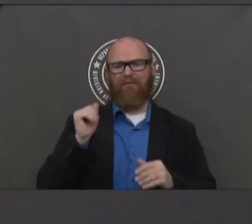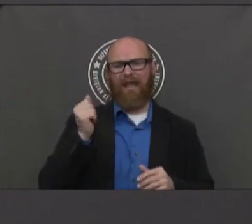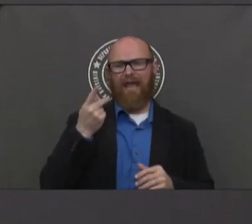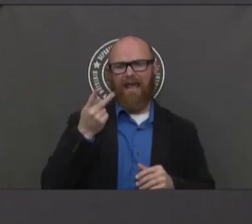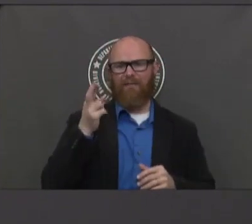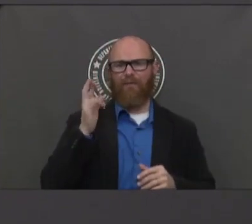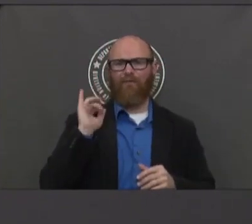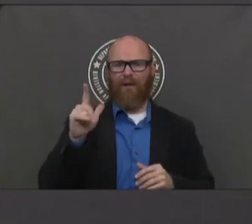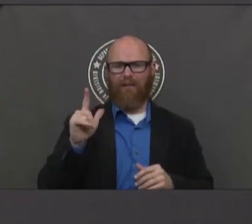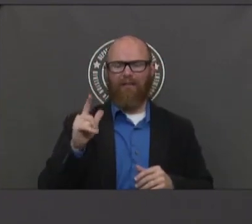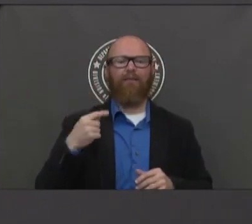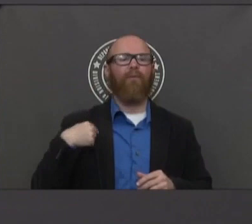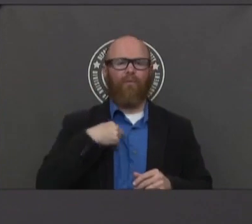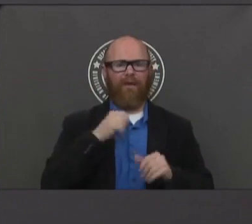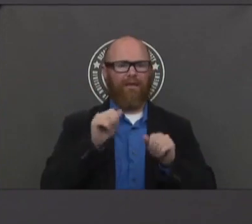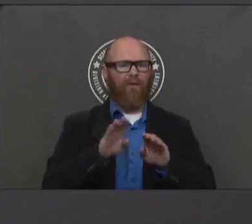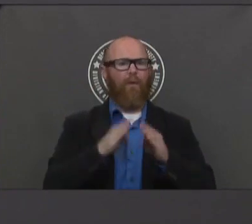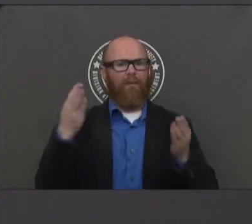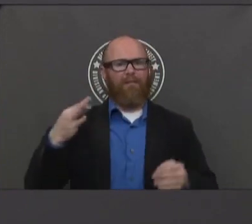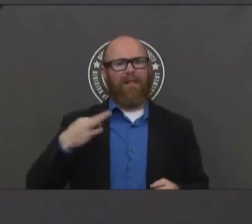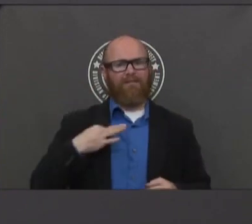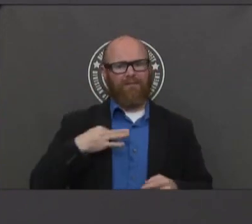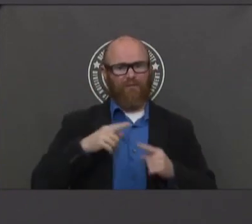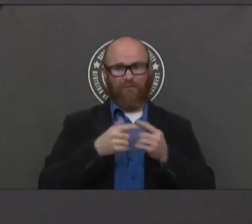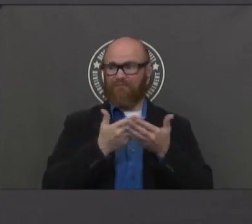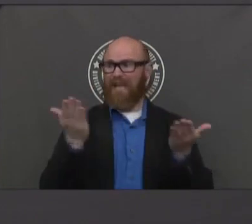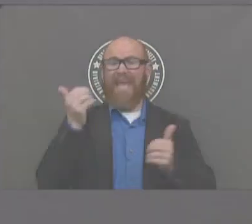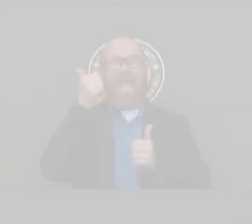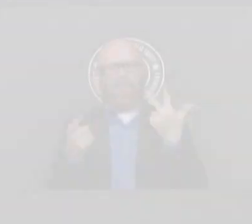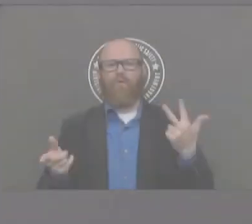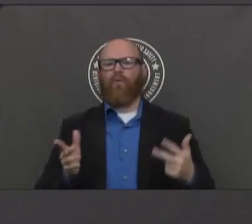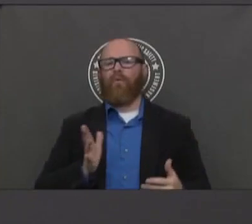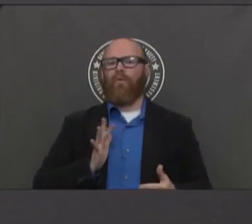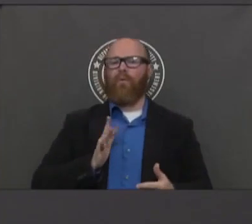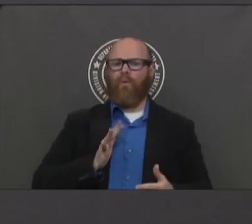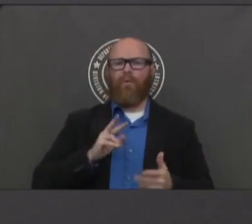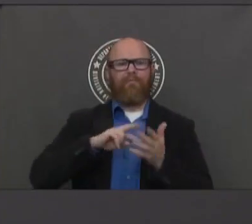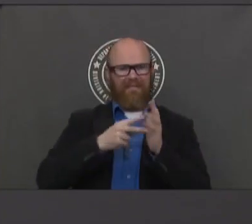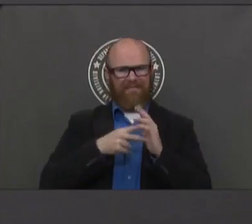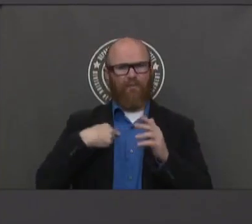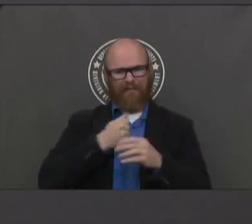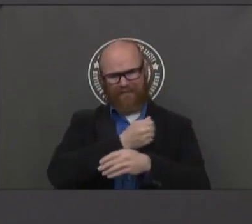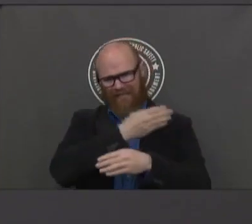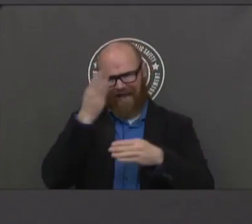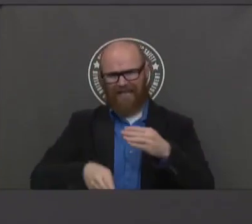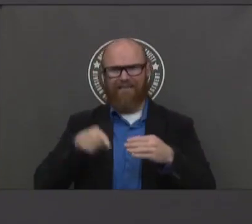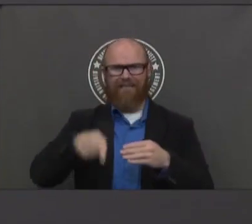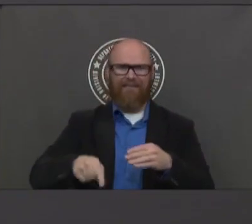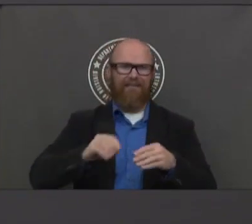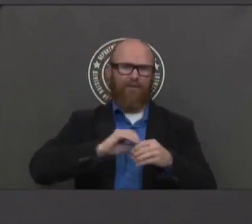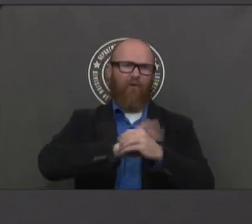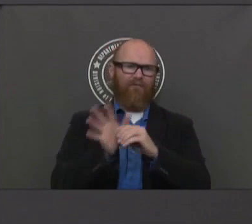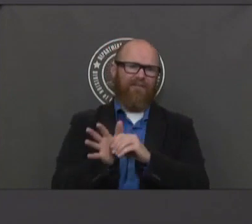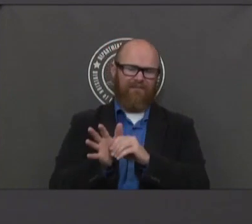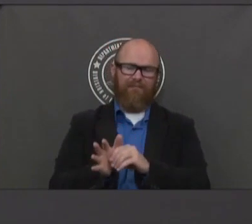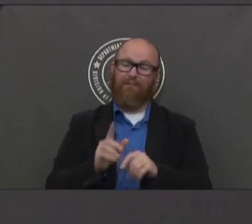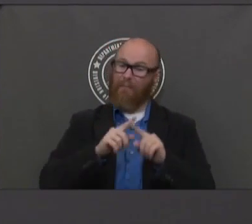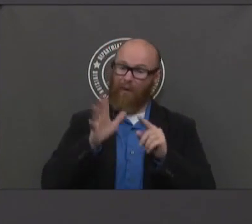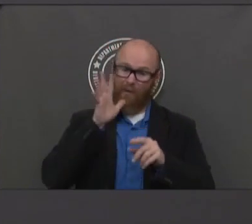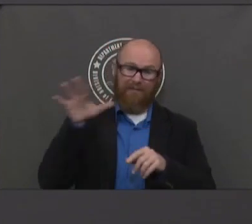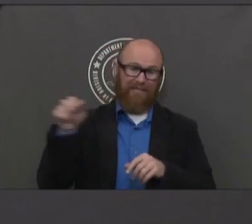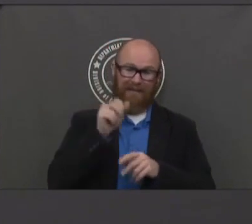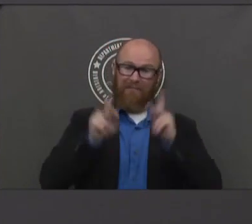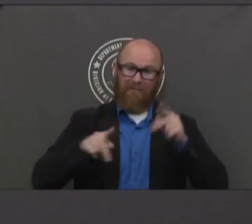we'll be able to open up eligibility to every adult in the state of Utah. We can end this pandemic sooner, and it's going to take everybody getting